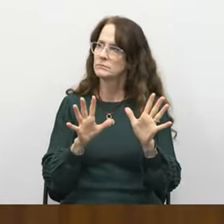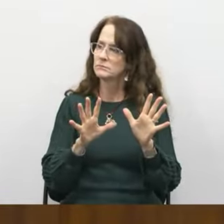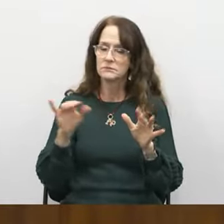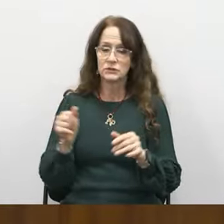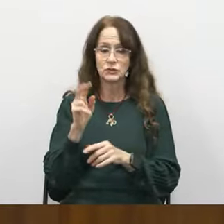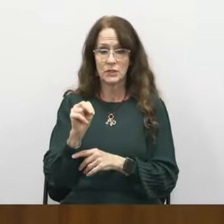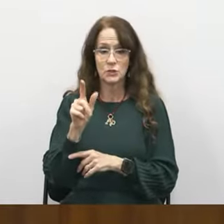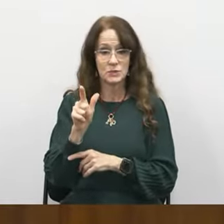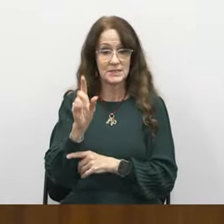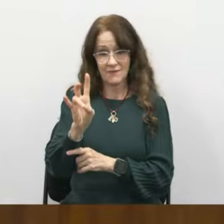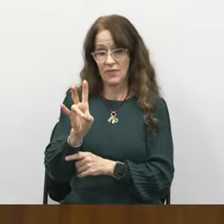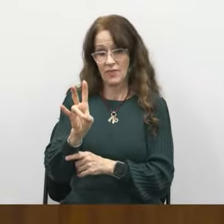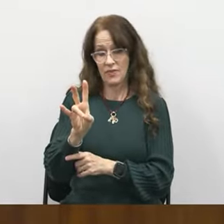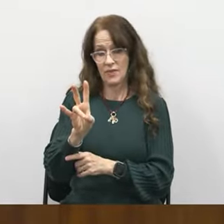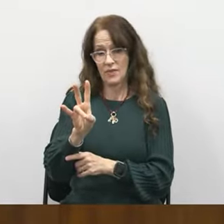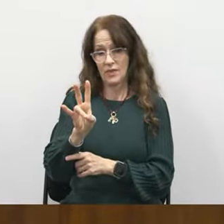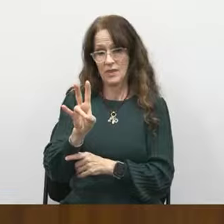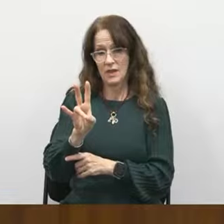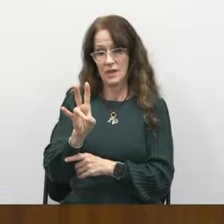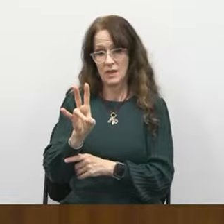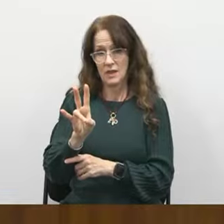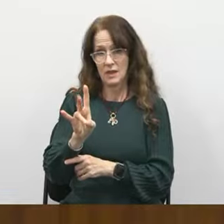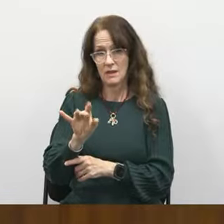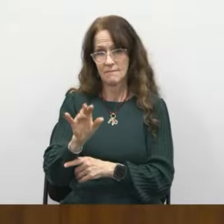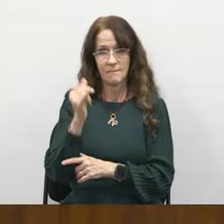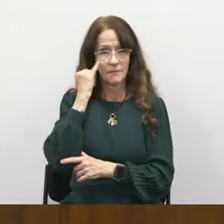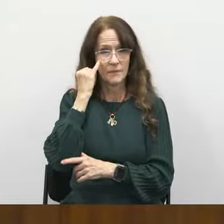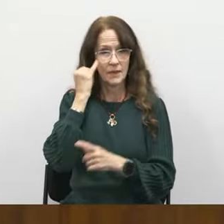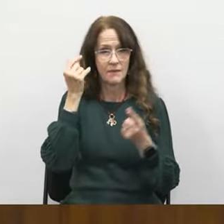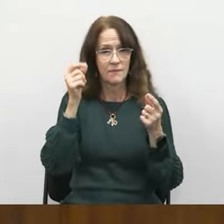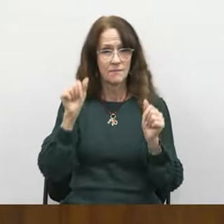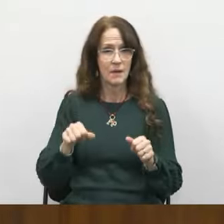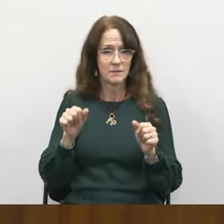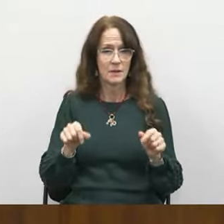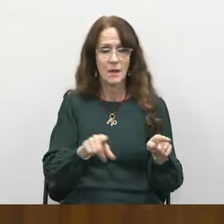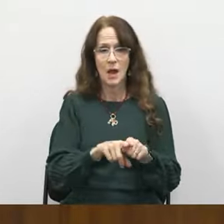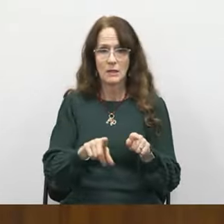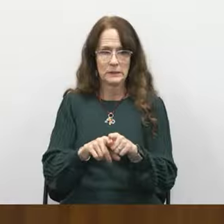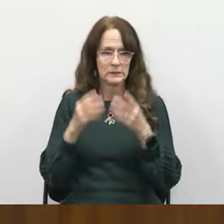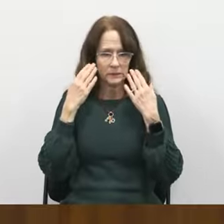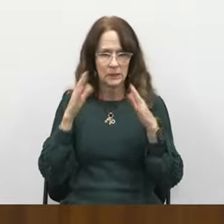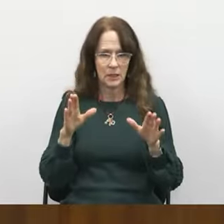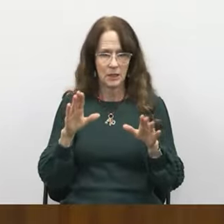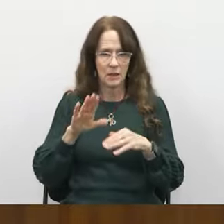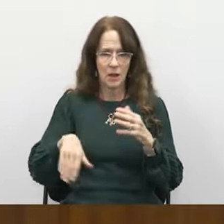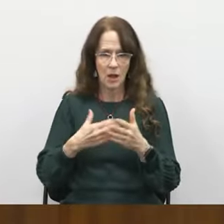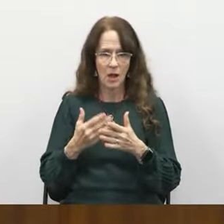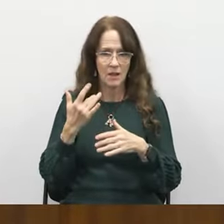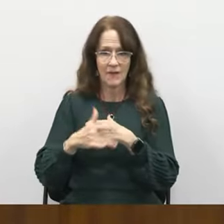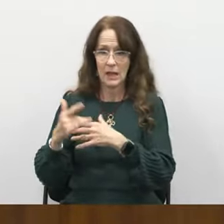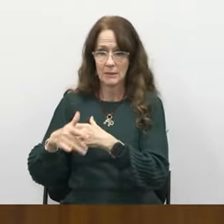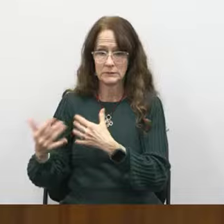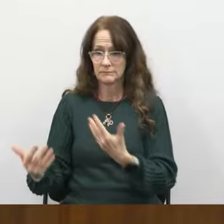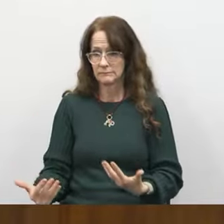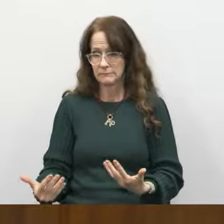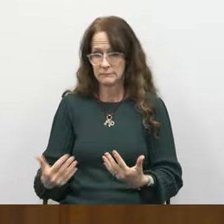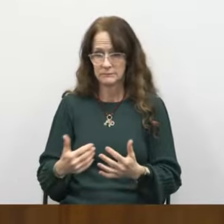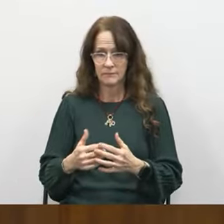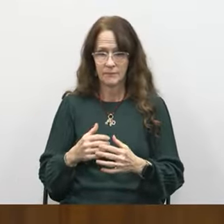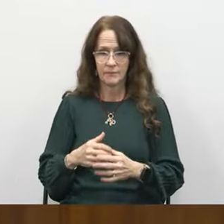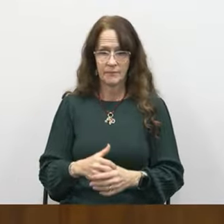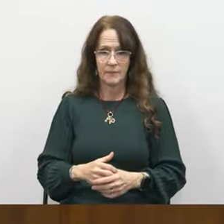January 27th, this could happen, but in the same token, because I don't know everybody's availability, and but all